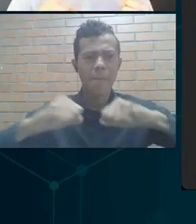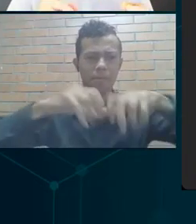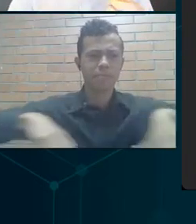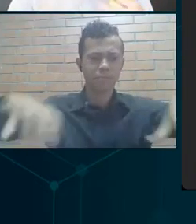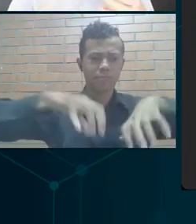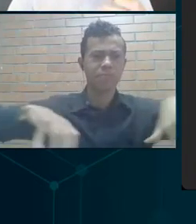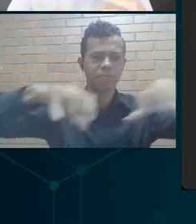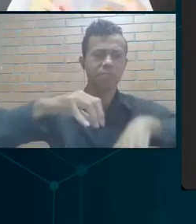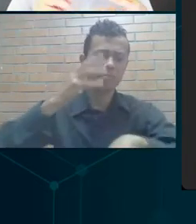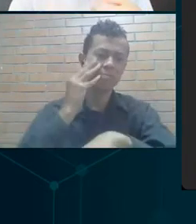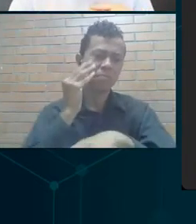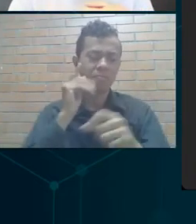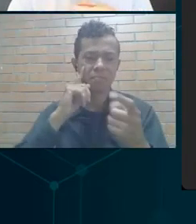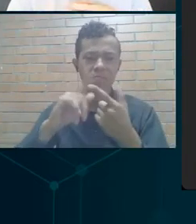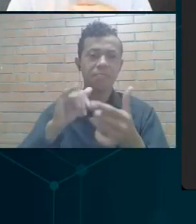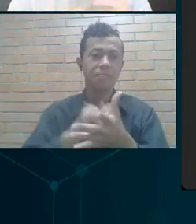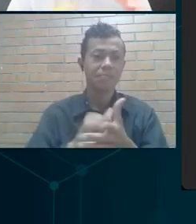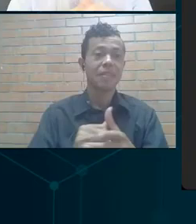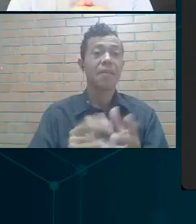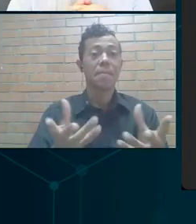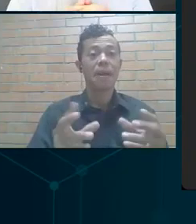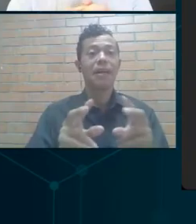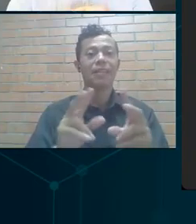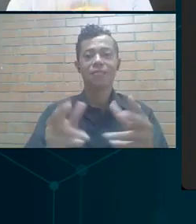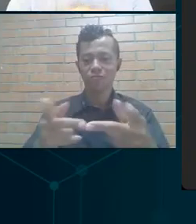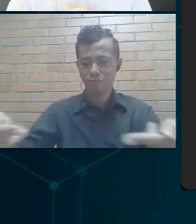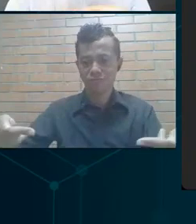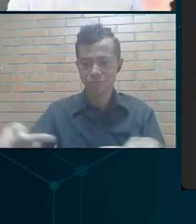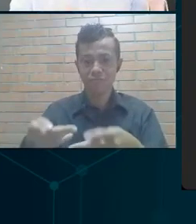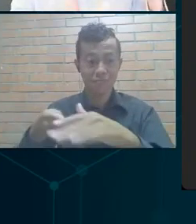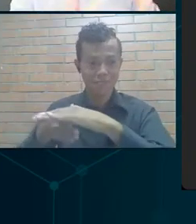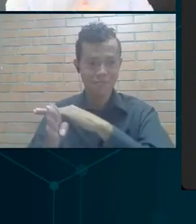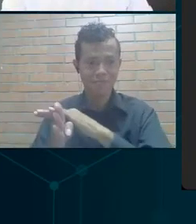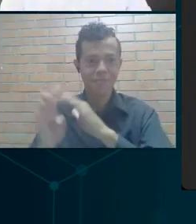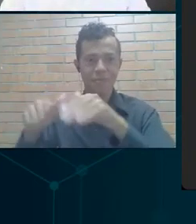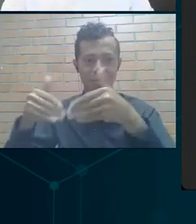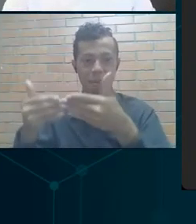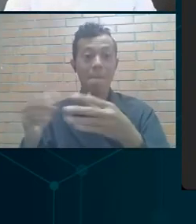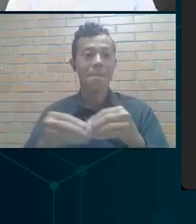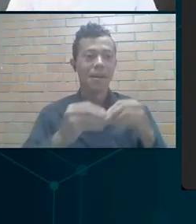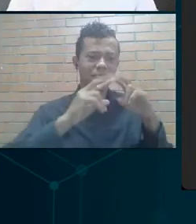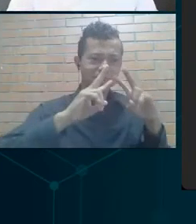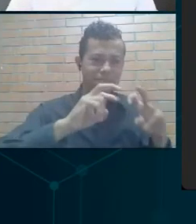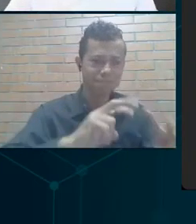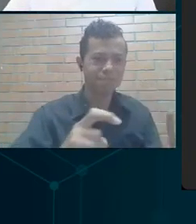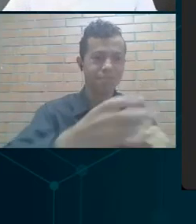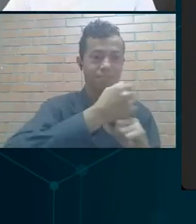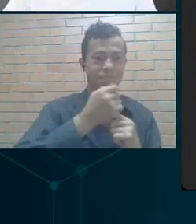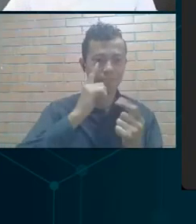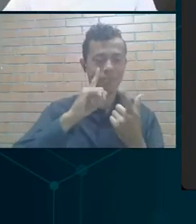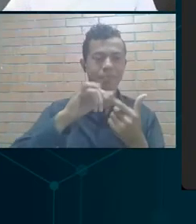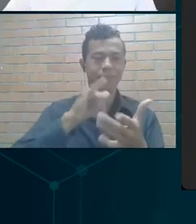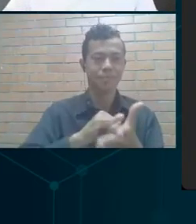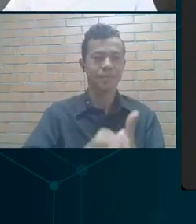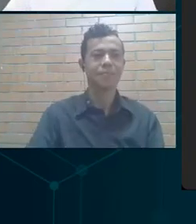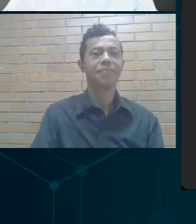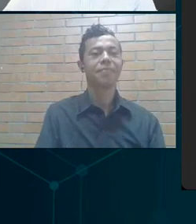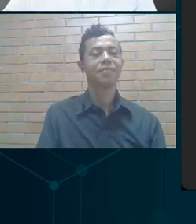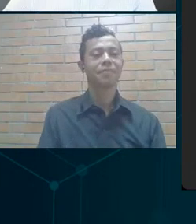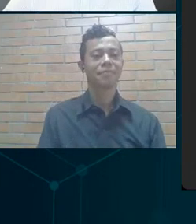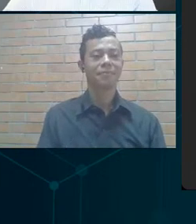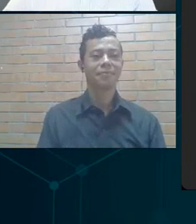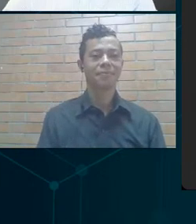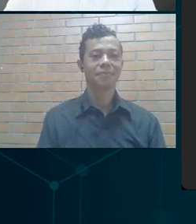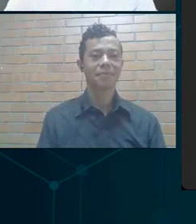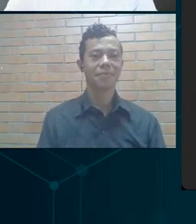in the classroom and the research side and on the applied side. So with that, John? Yeah, as Abel's